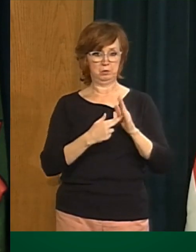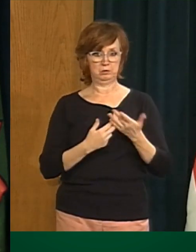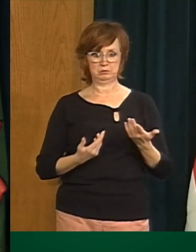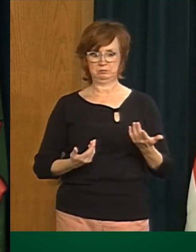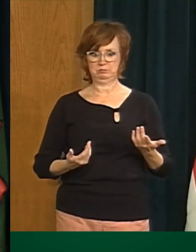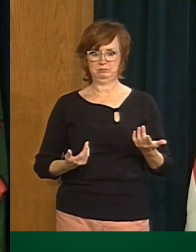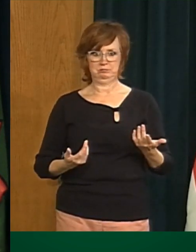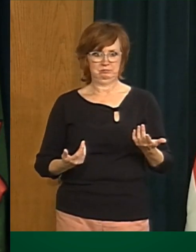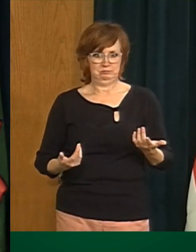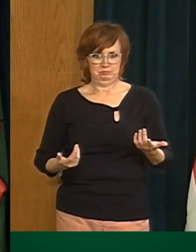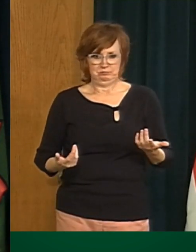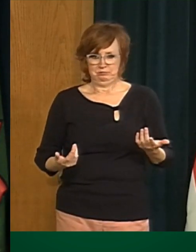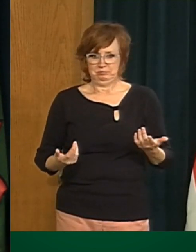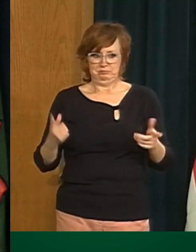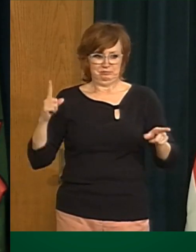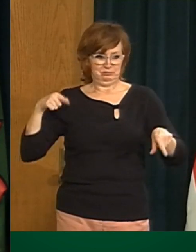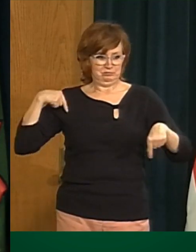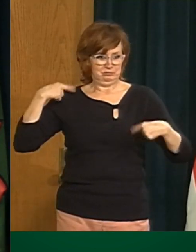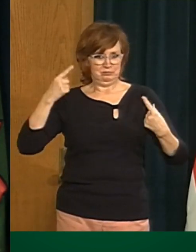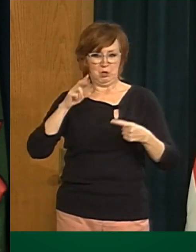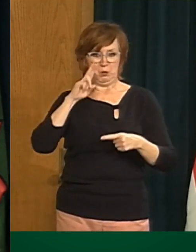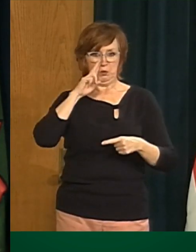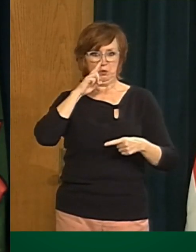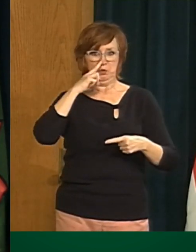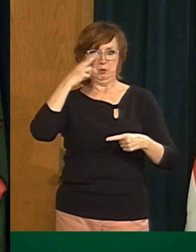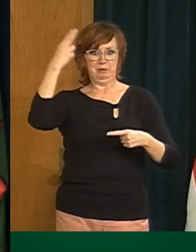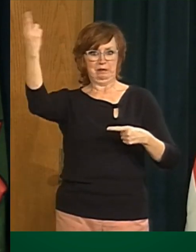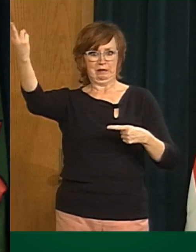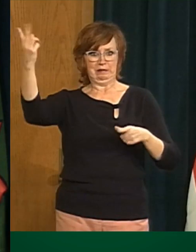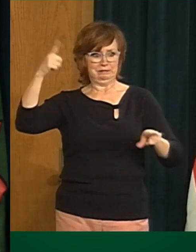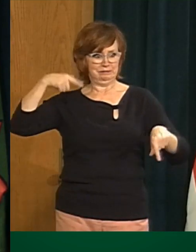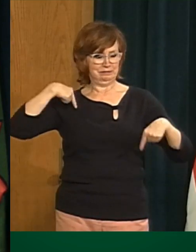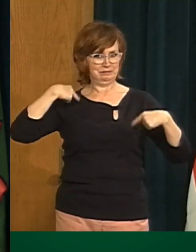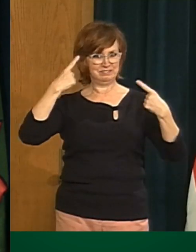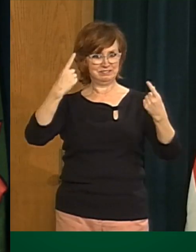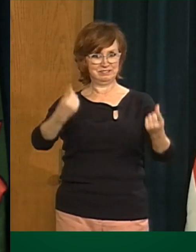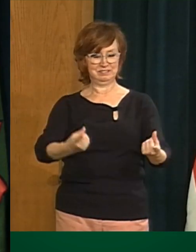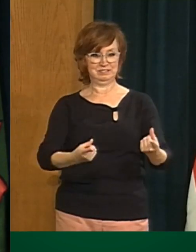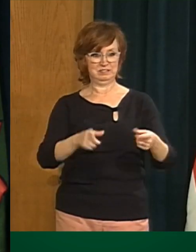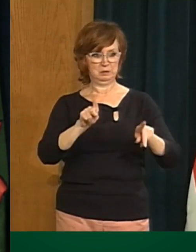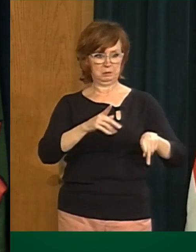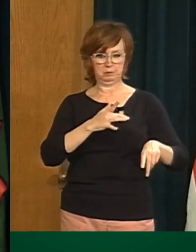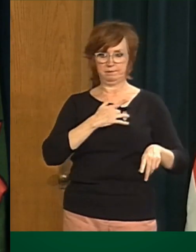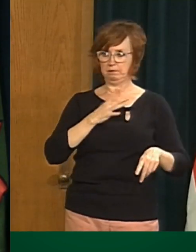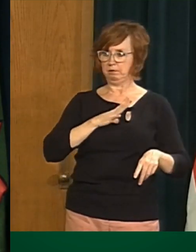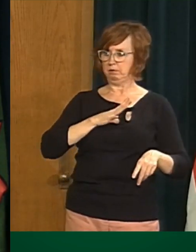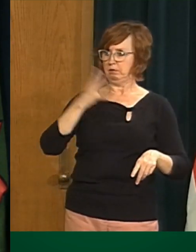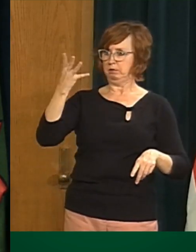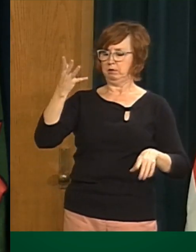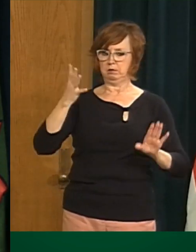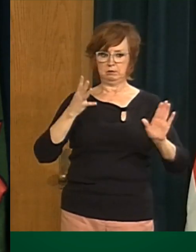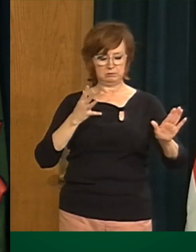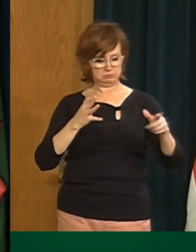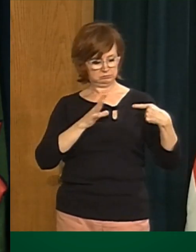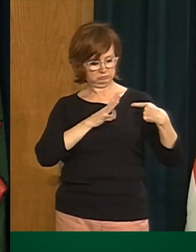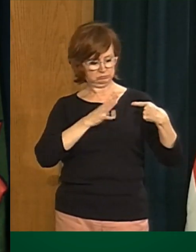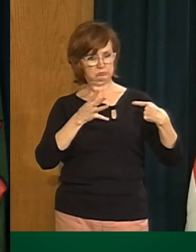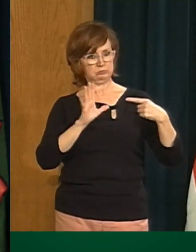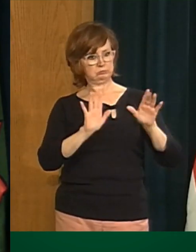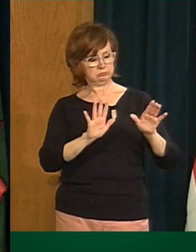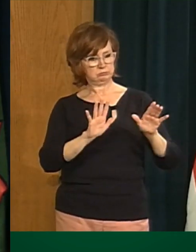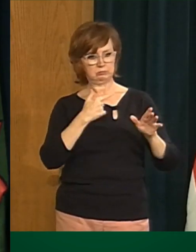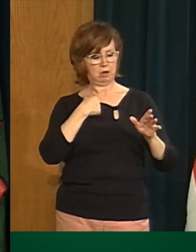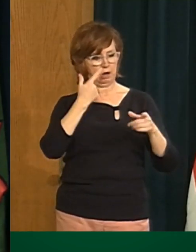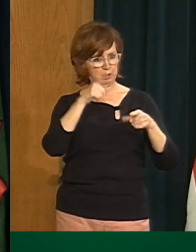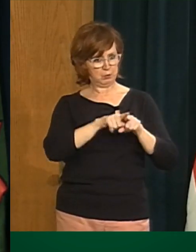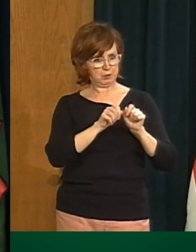reopen sectors of their economy like we are having to have the discussion about today, not only in Saskatchewan, but again, in many other areas.